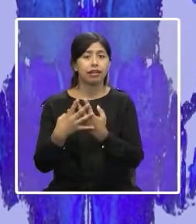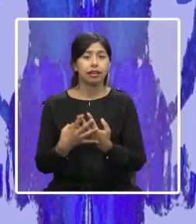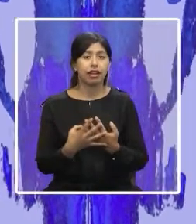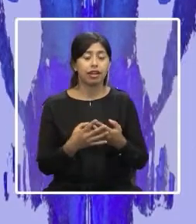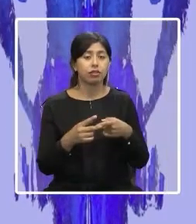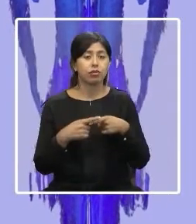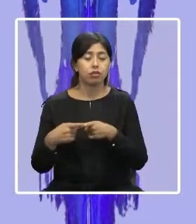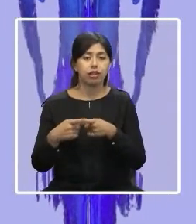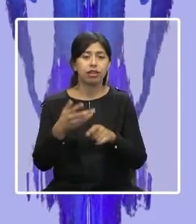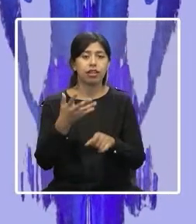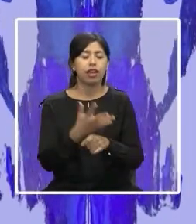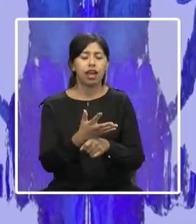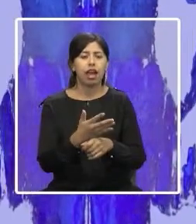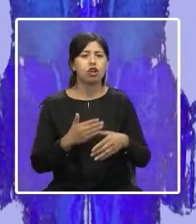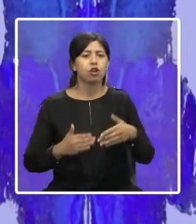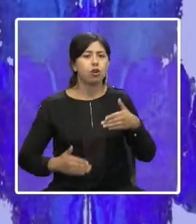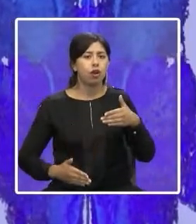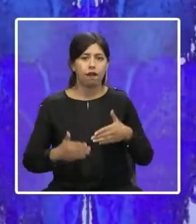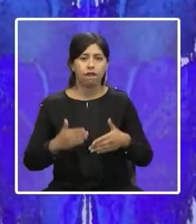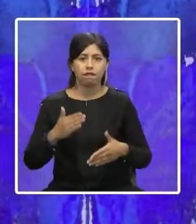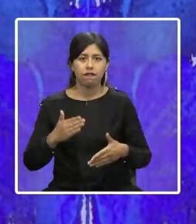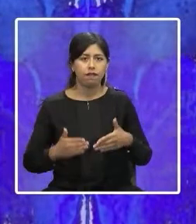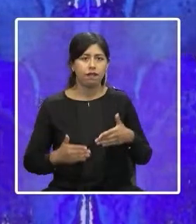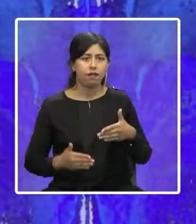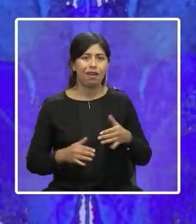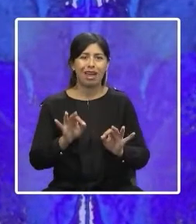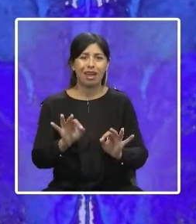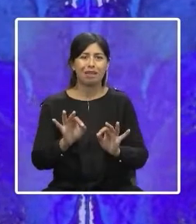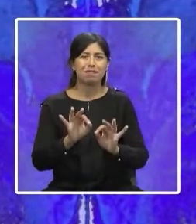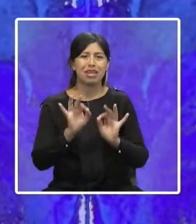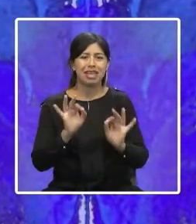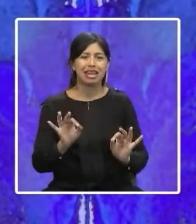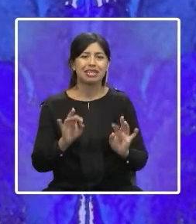agents as virtual companions.